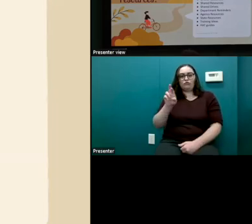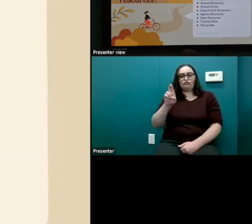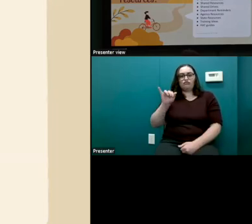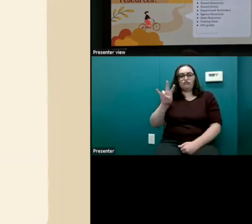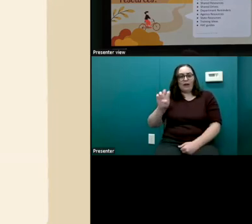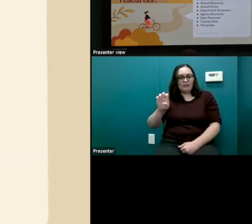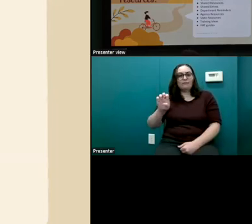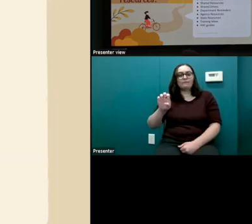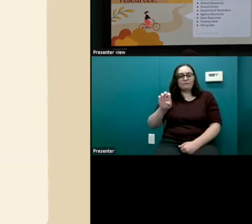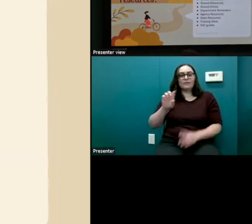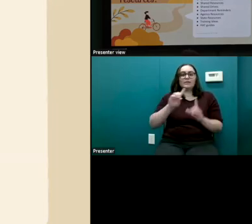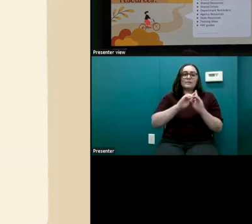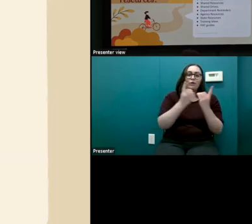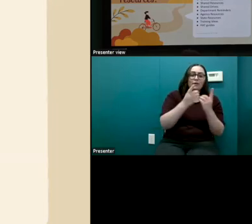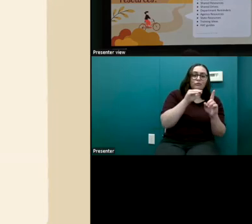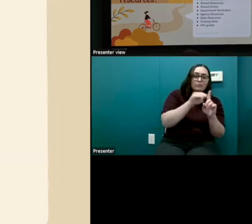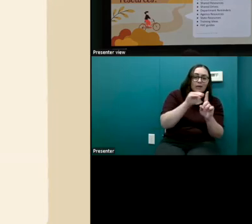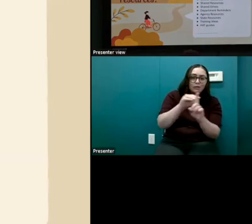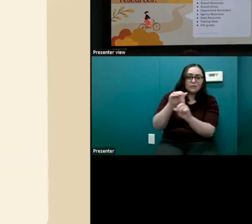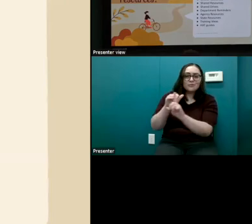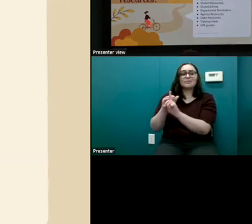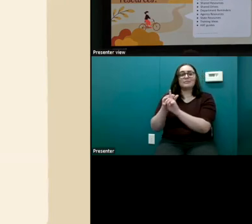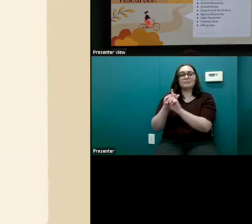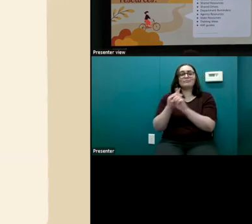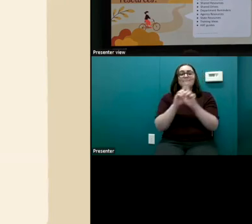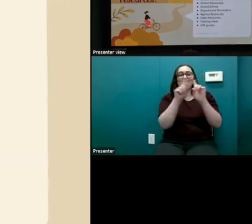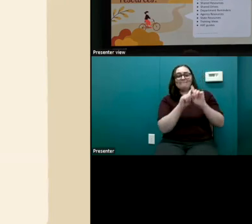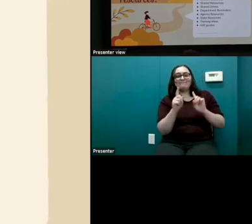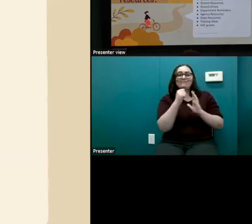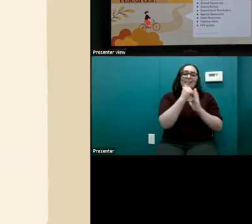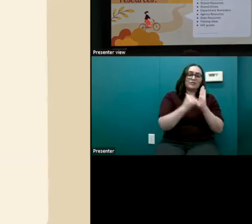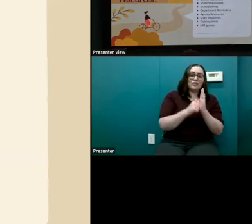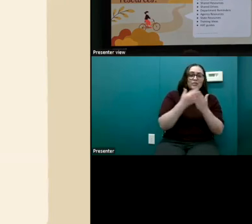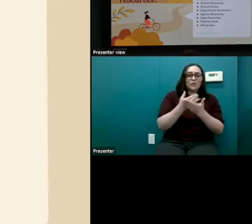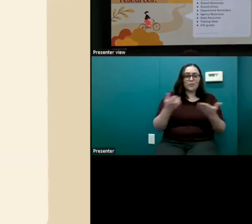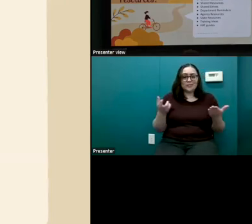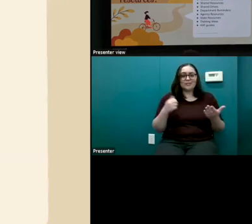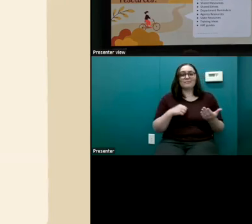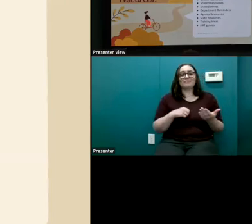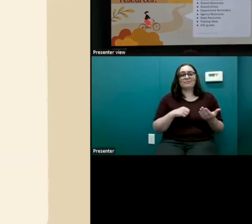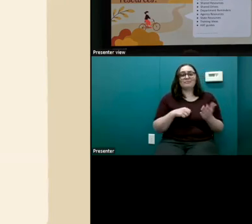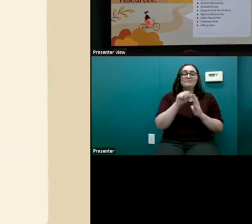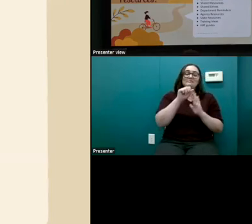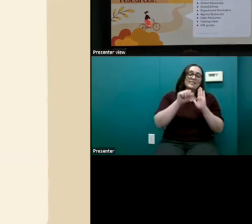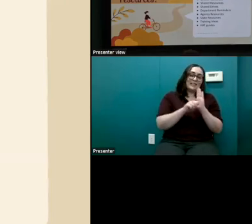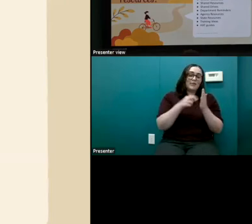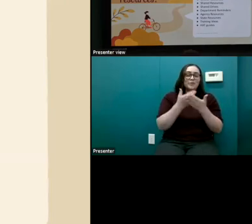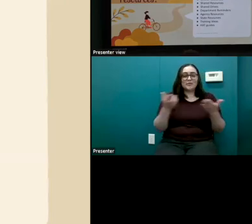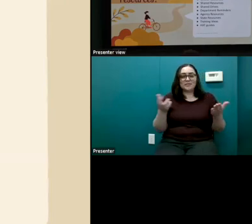We have department reminders, different agency resources, state